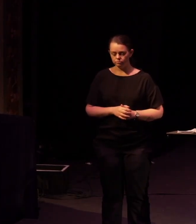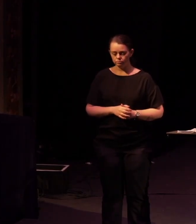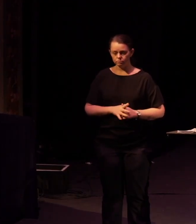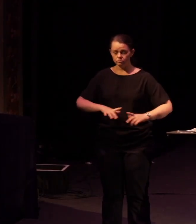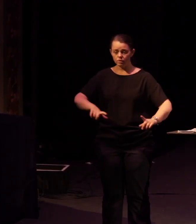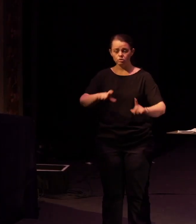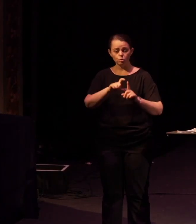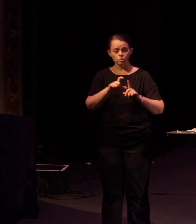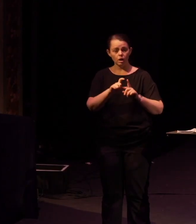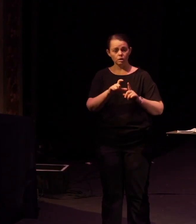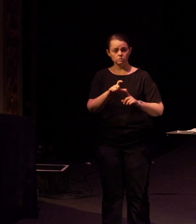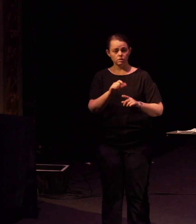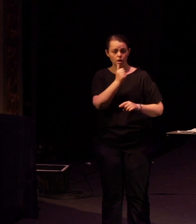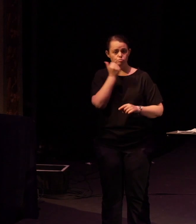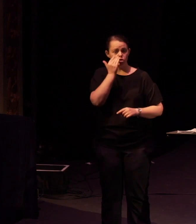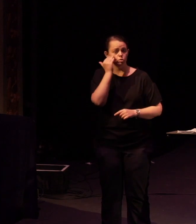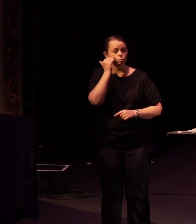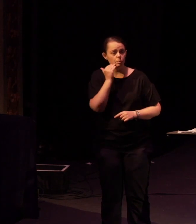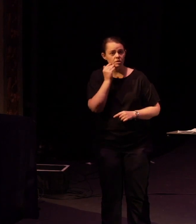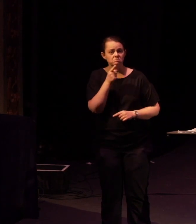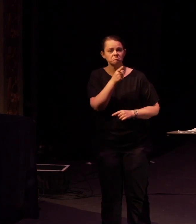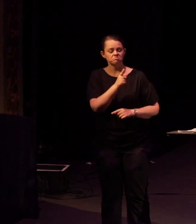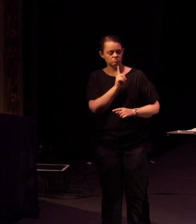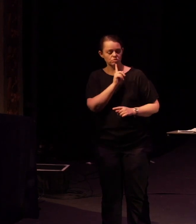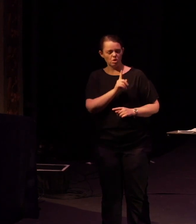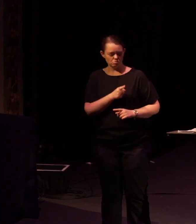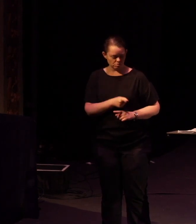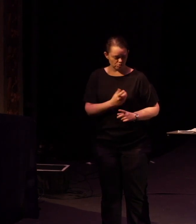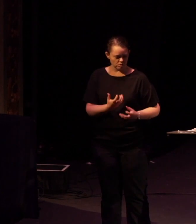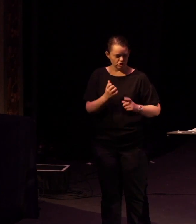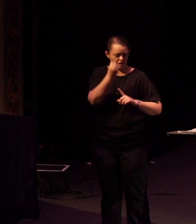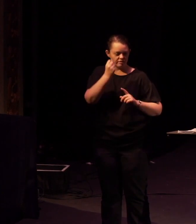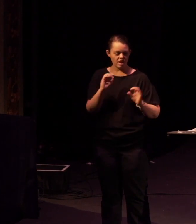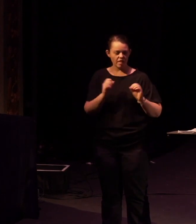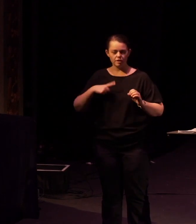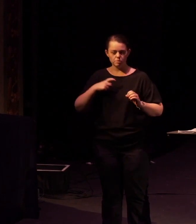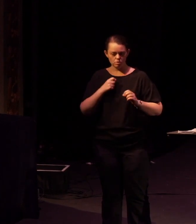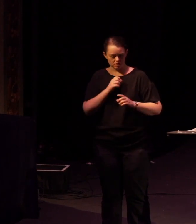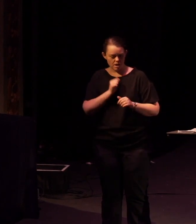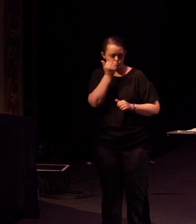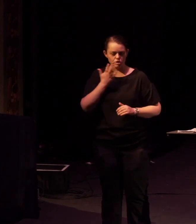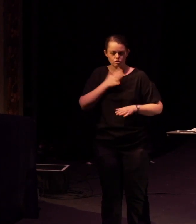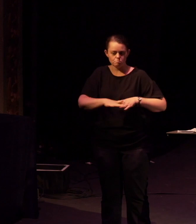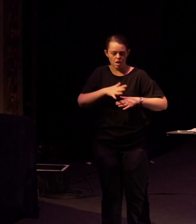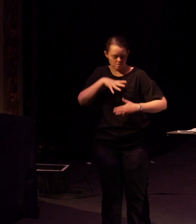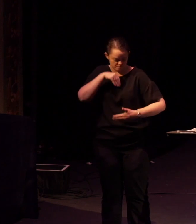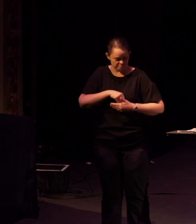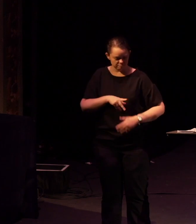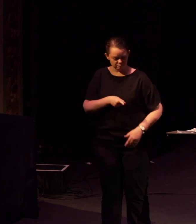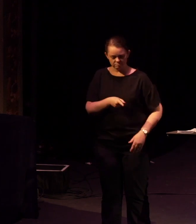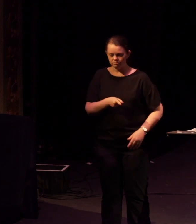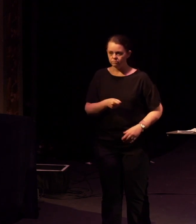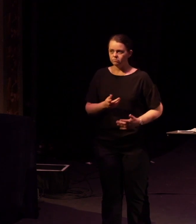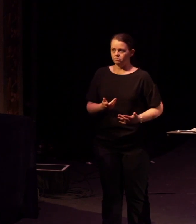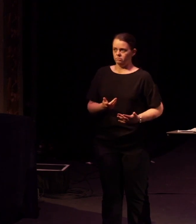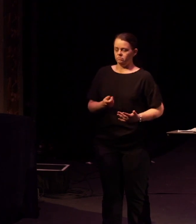she would amount to nothing because of the blood that runs through her veins. This very real lived experience of my Aboriginal family has